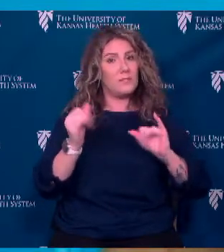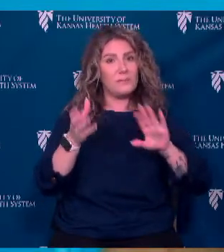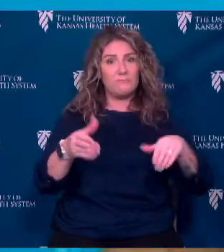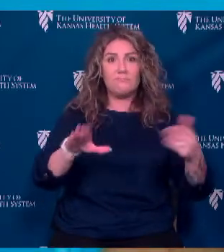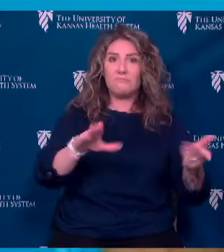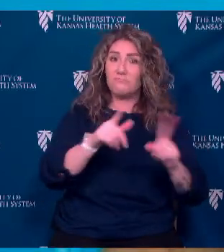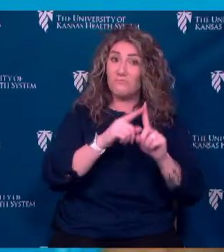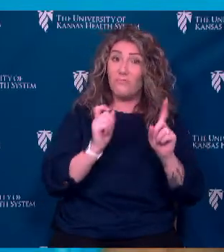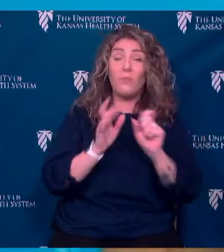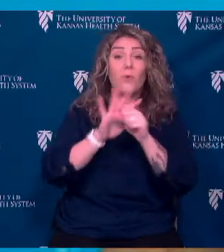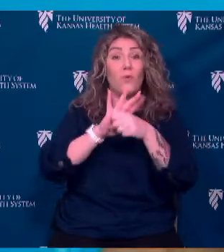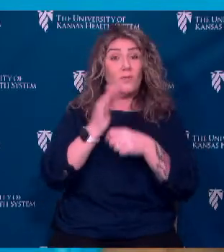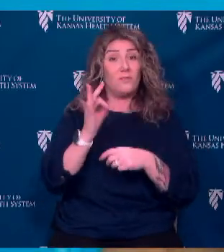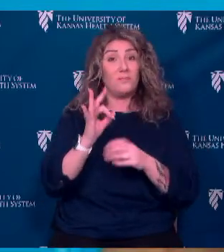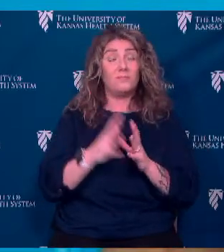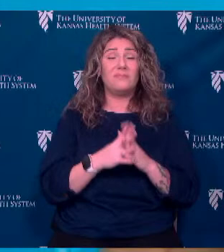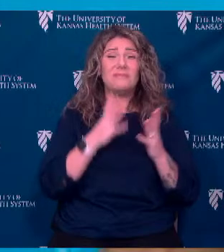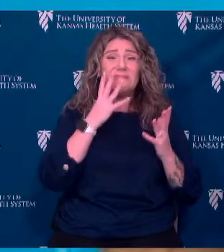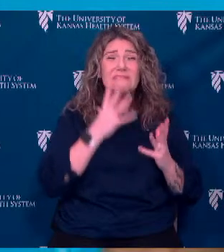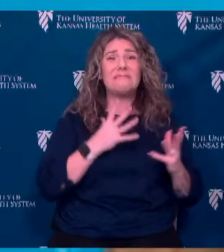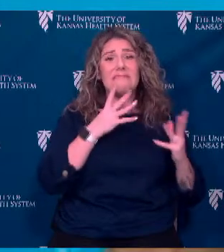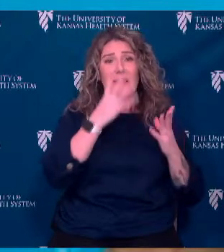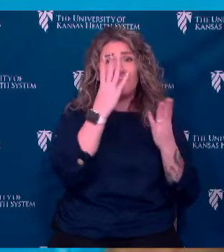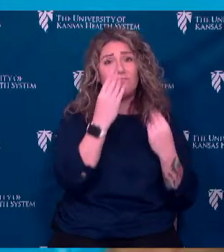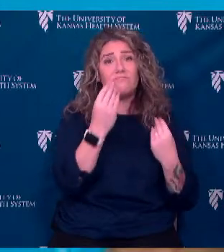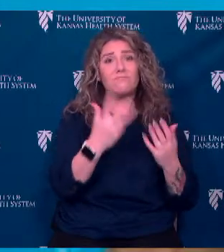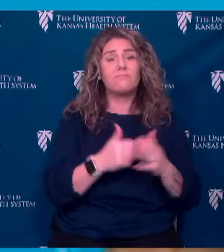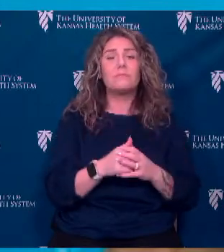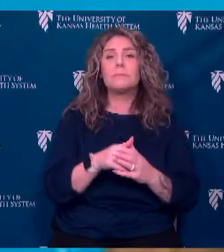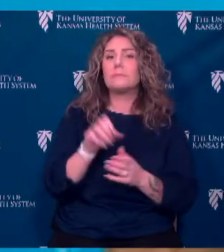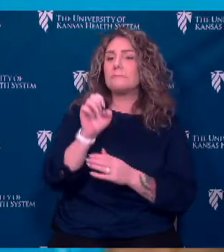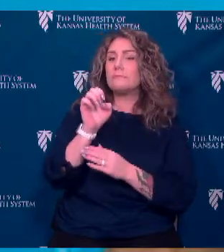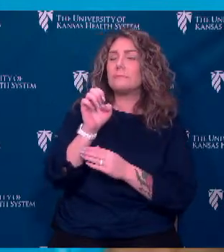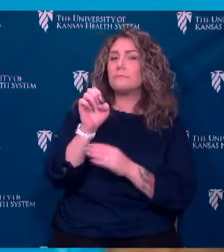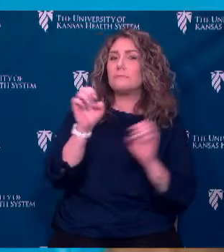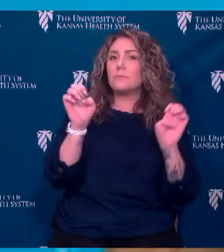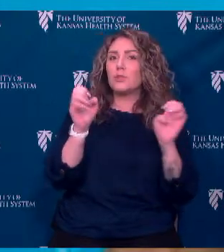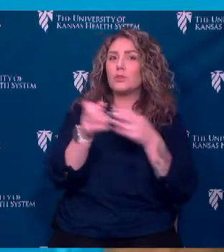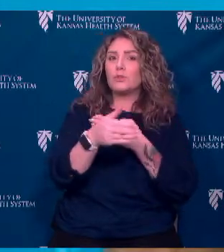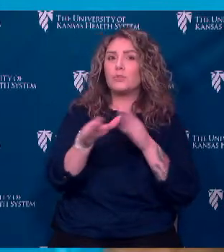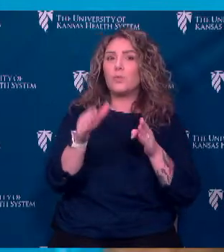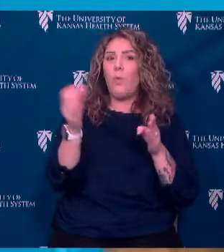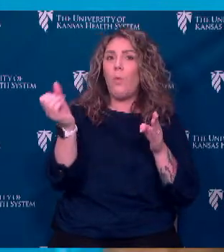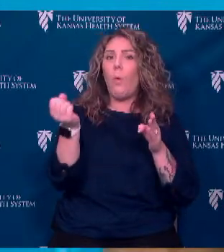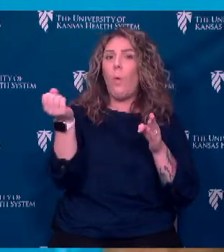COVID. It's sad to report that. Our ER holding times have decreased